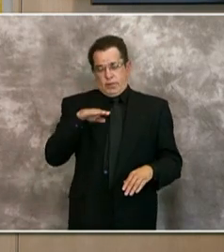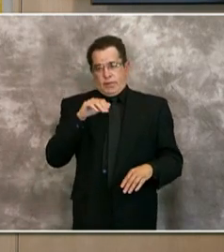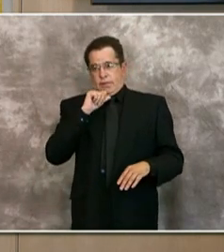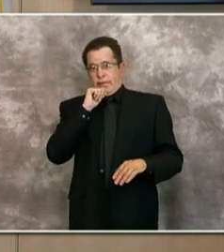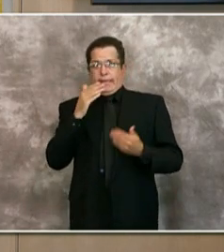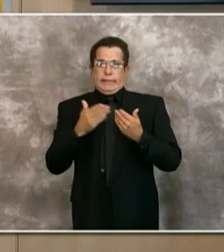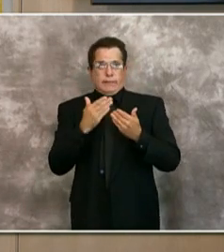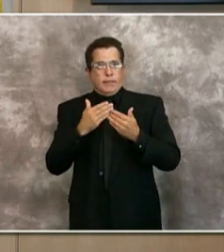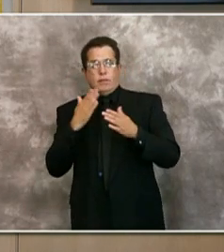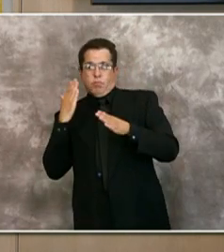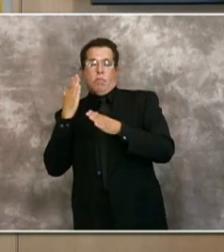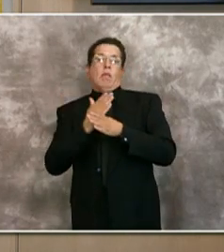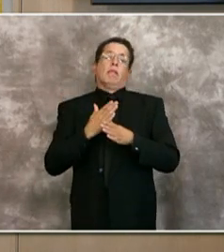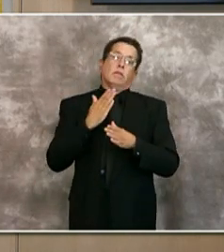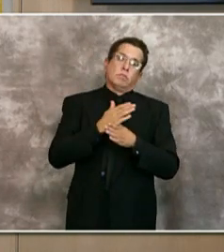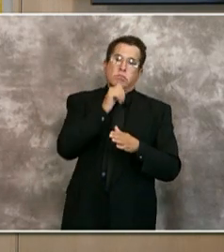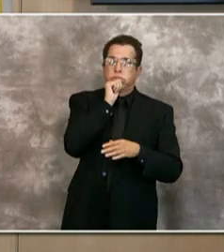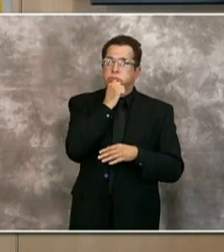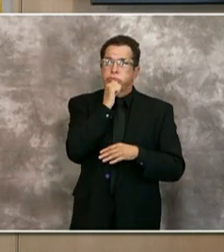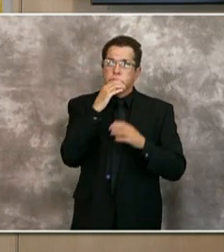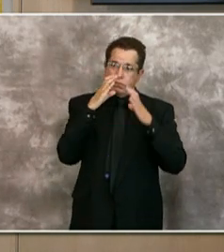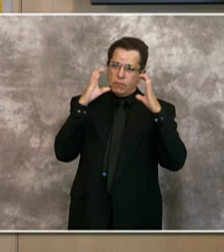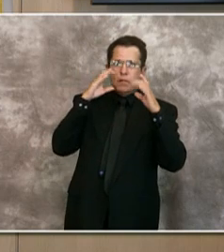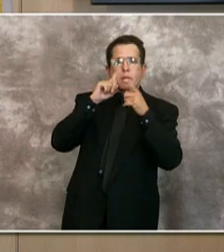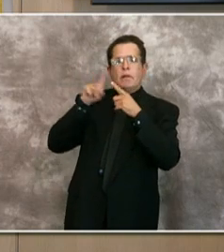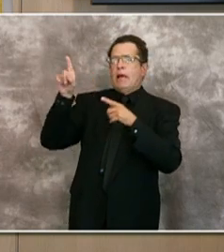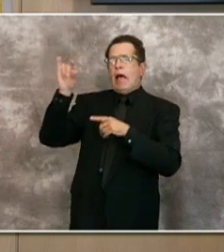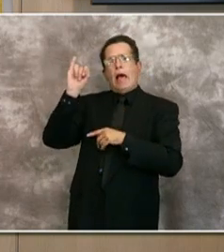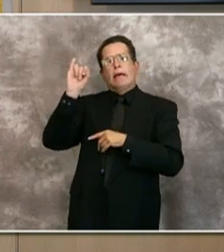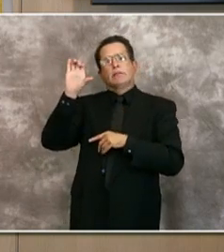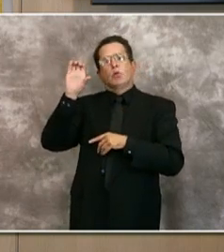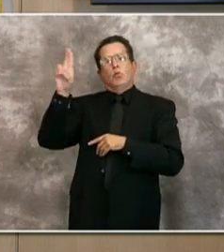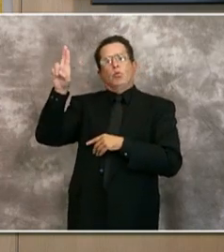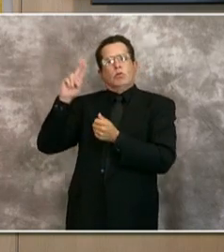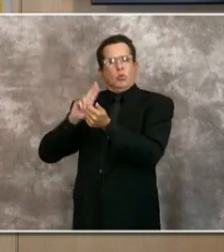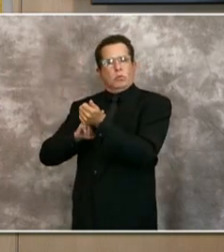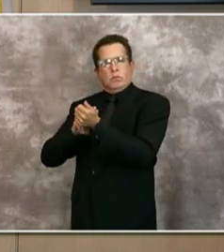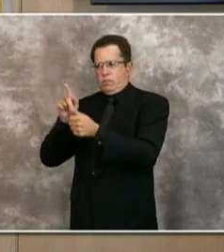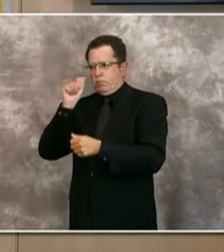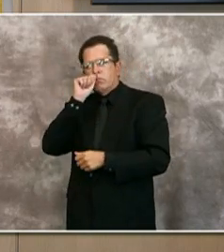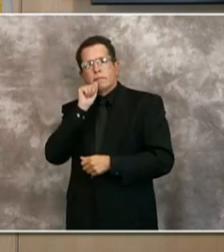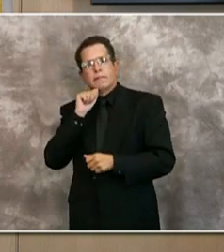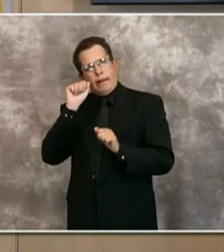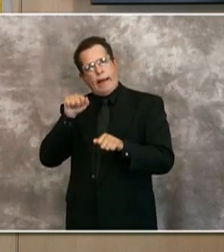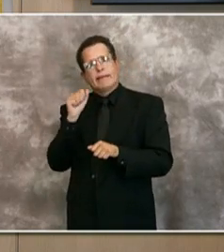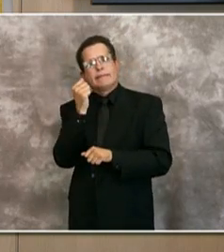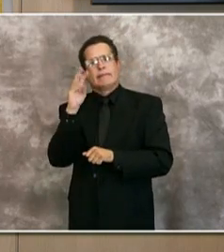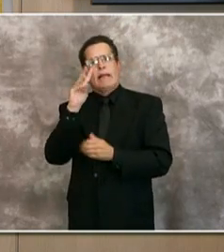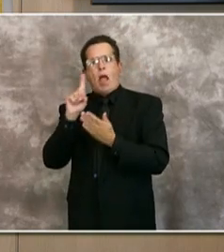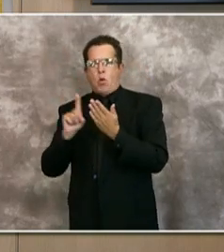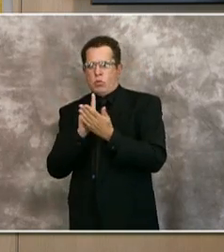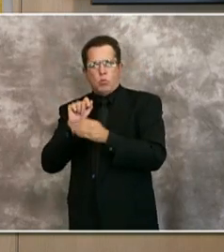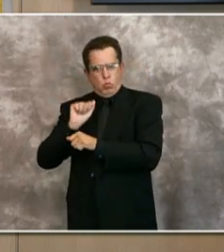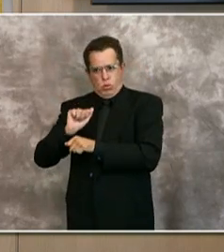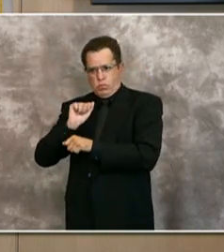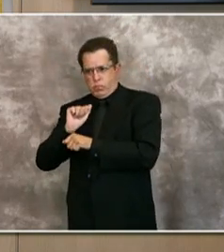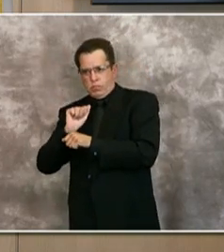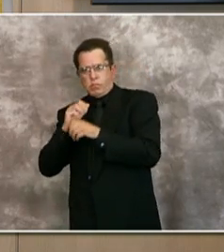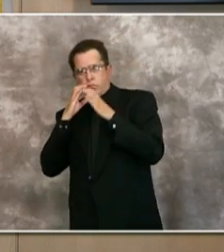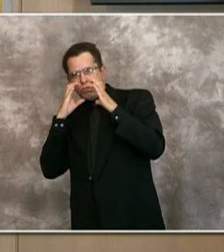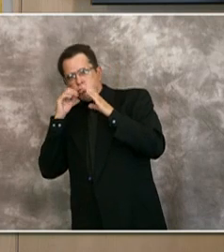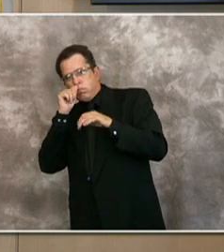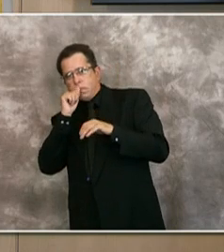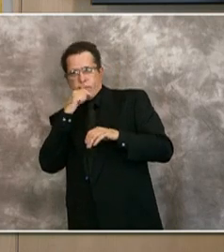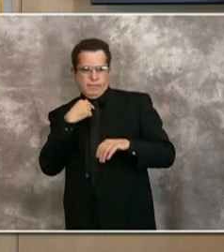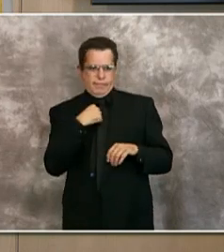not be nice, but if a ICU nurse can wear it for a 16-hour shift, then I got to believe we can put it on for 16 minutes when we